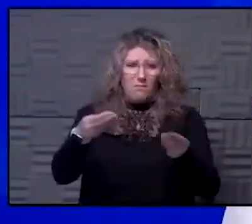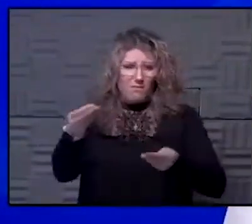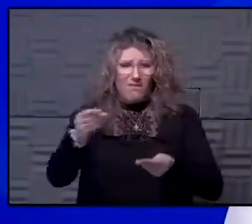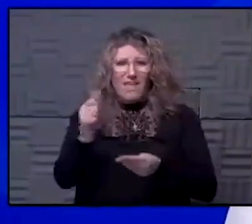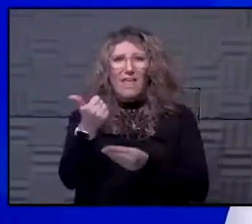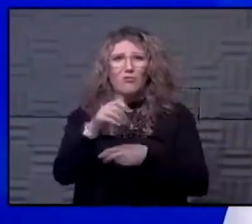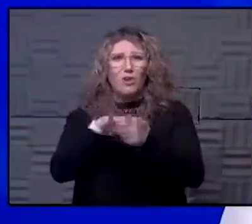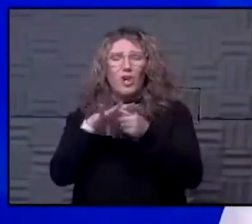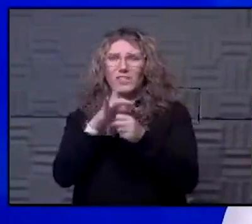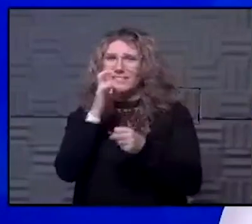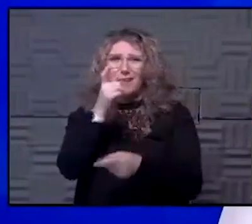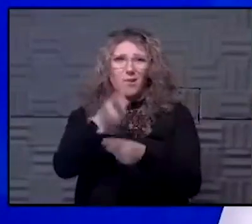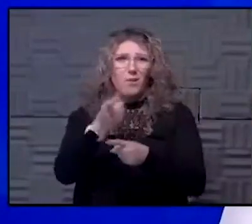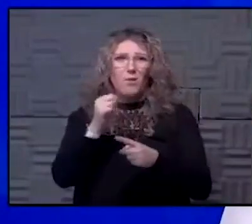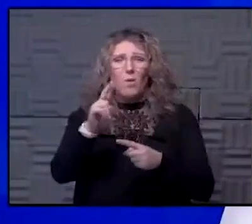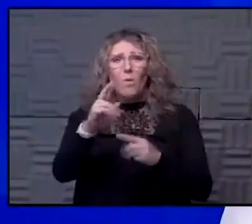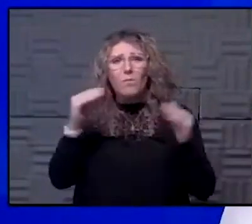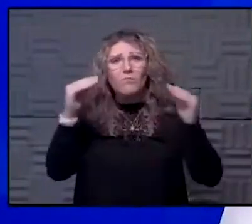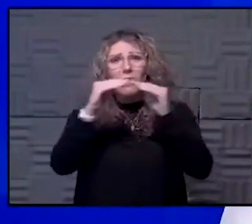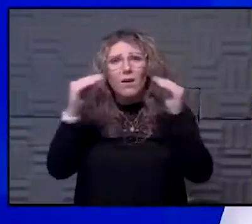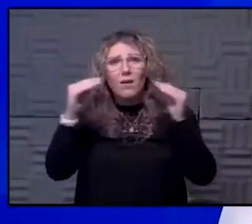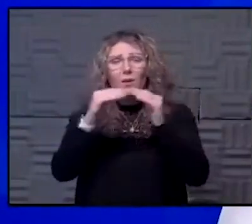right or seem fair. And